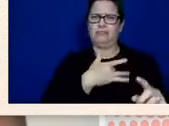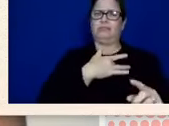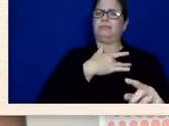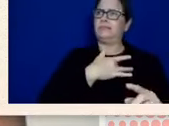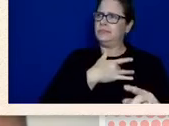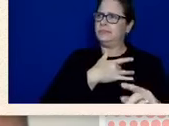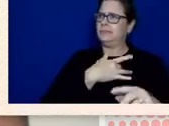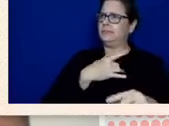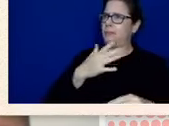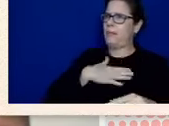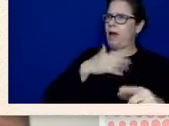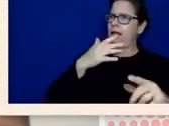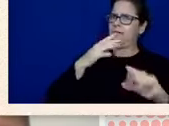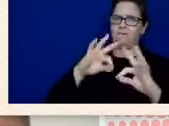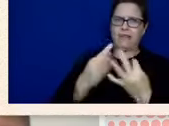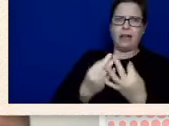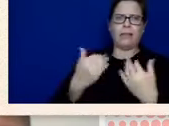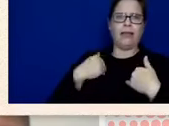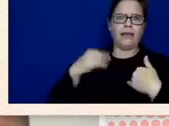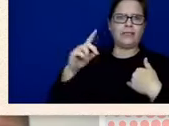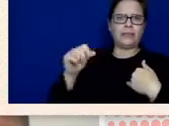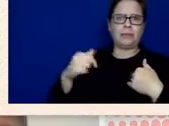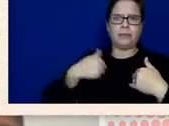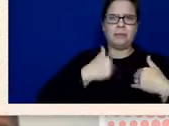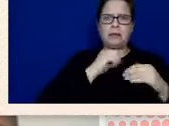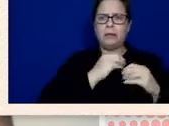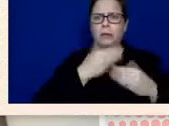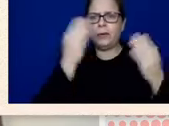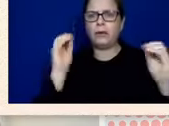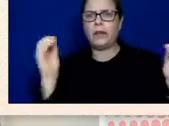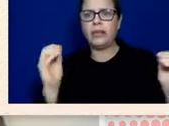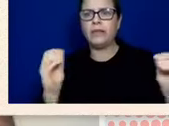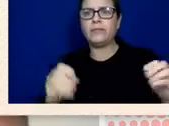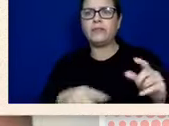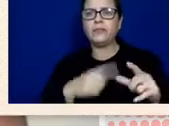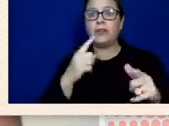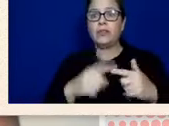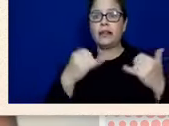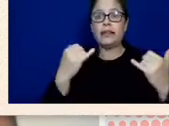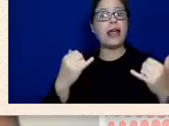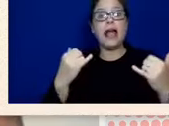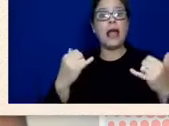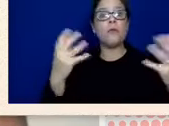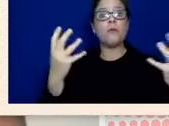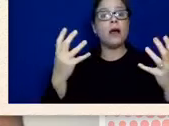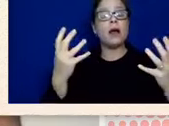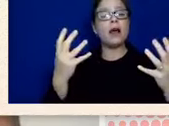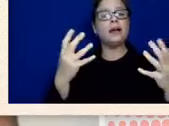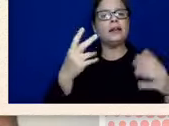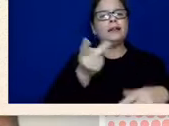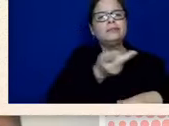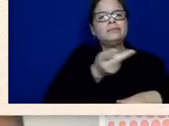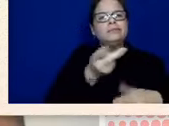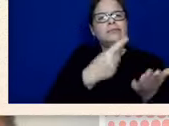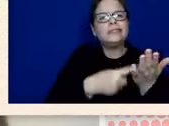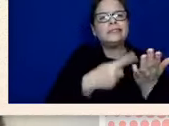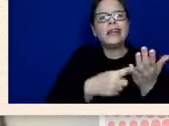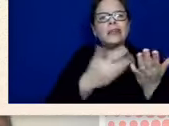explained, since there was this sibling rivalry that he mentioned,